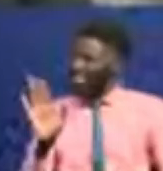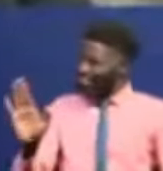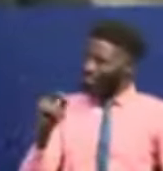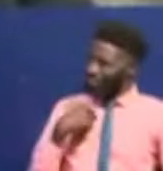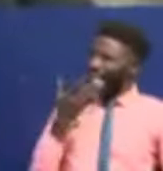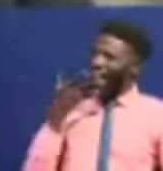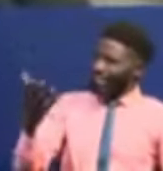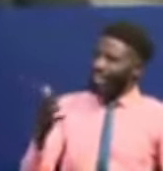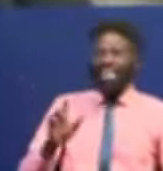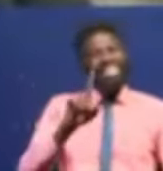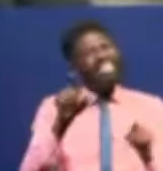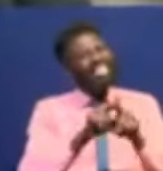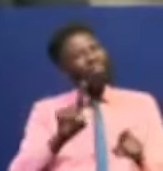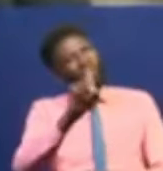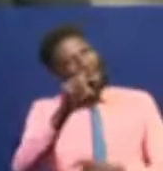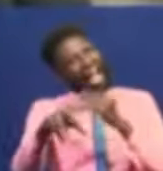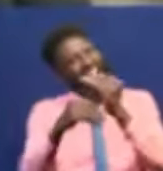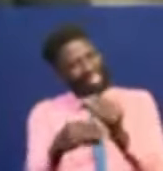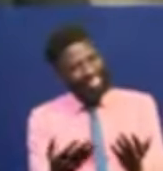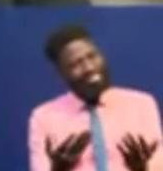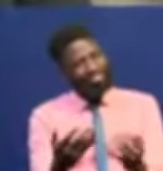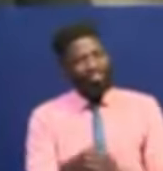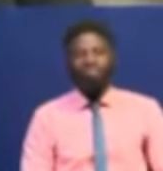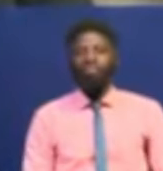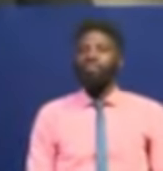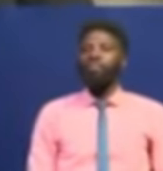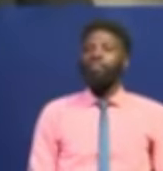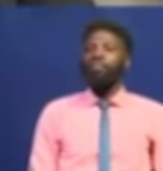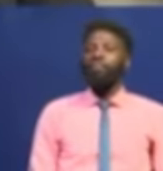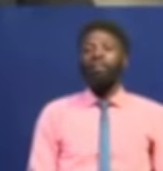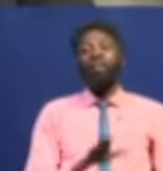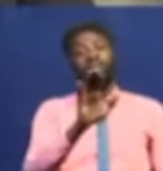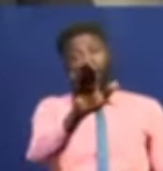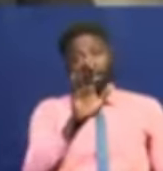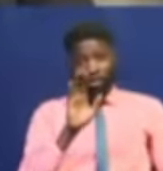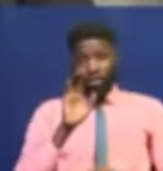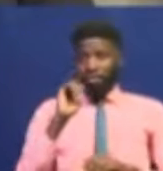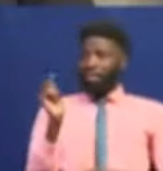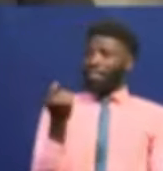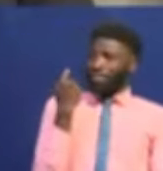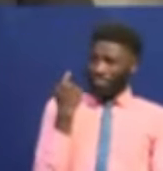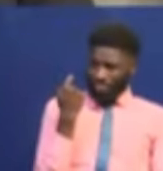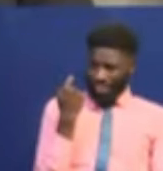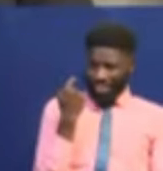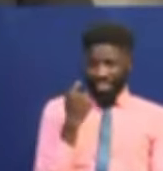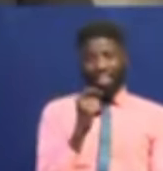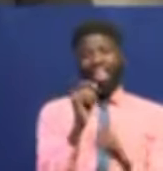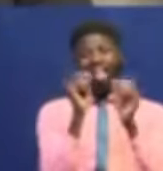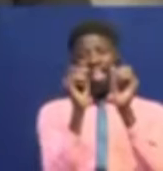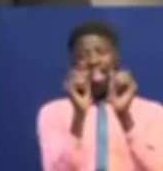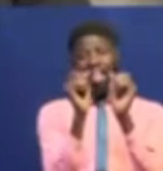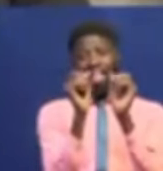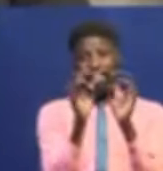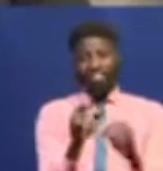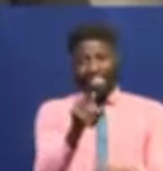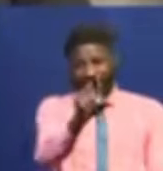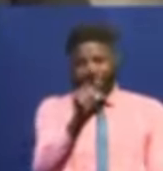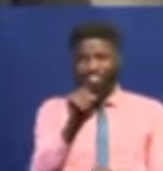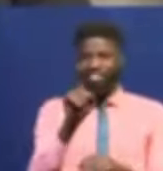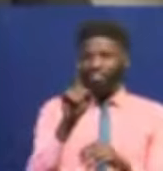just finish it. It's the same question. It's okay. The same question. Mr. President, if you went into all the tweet, the